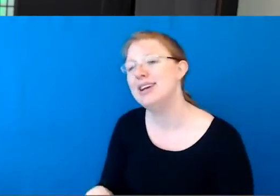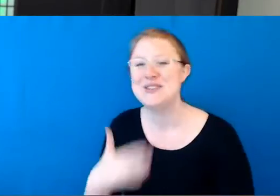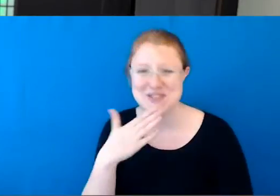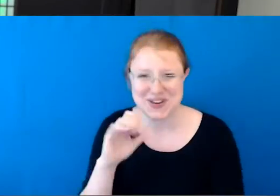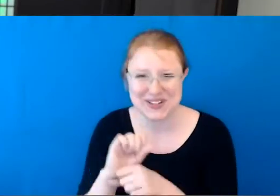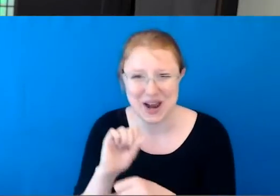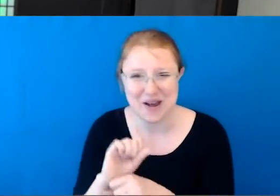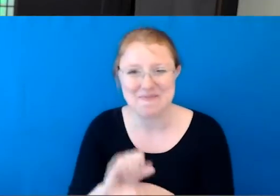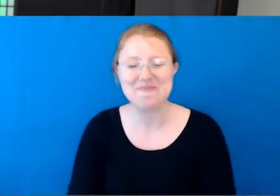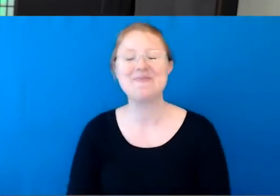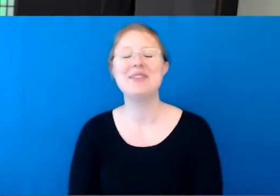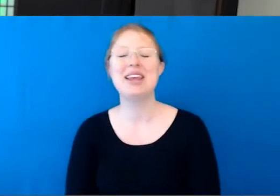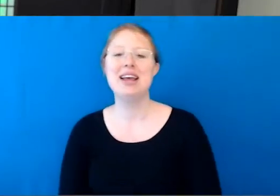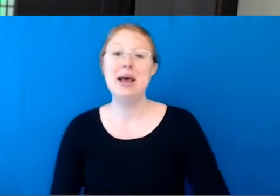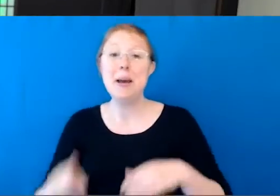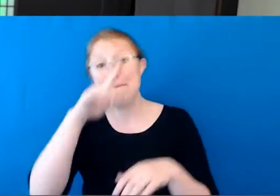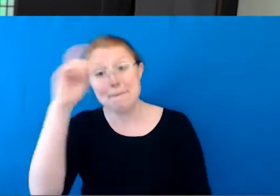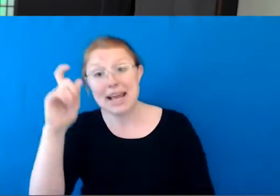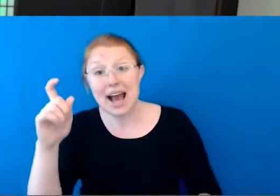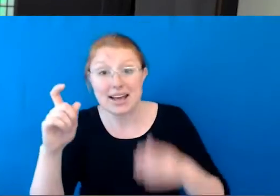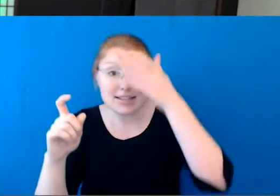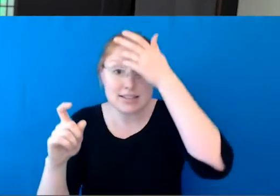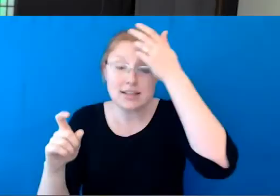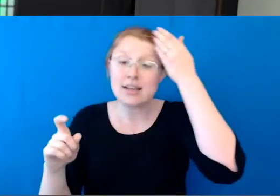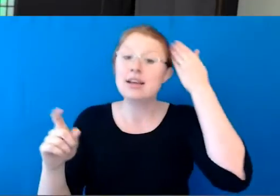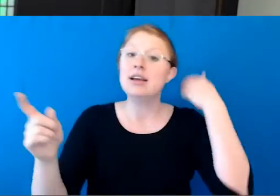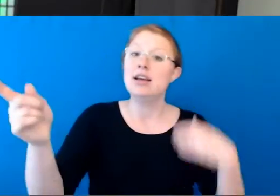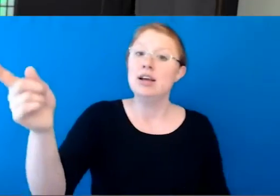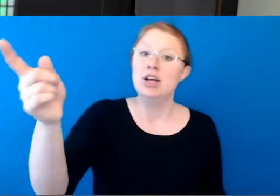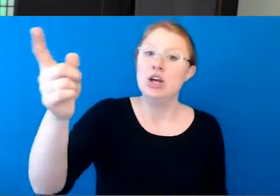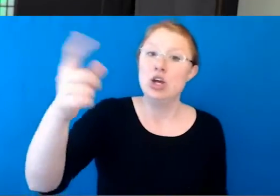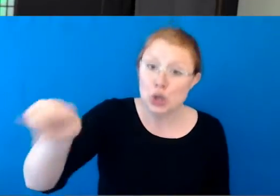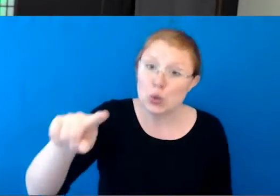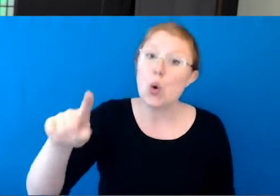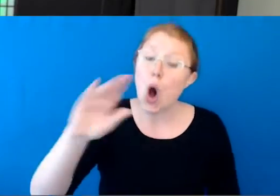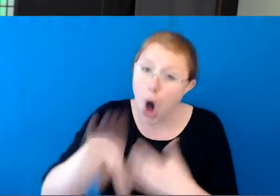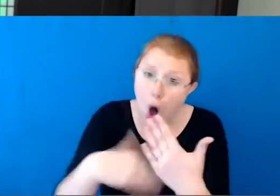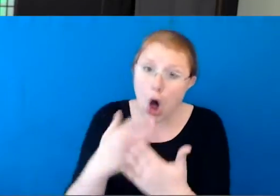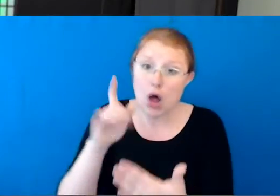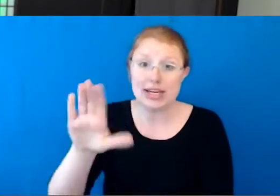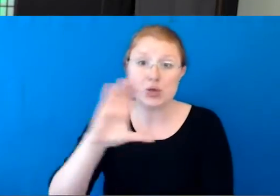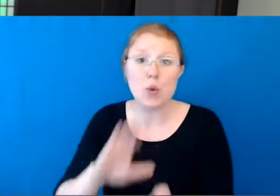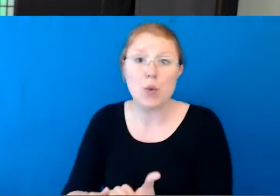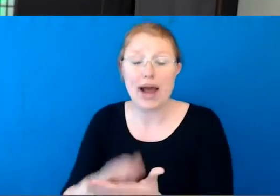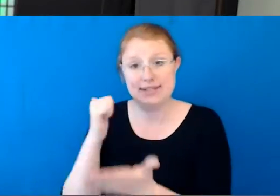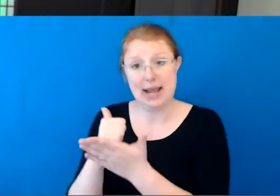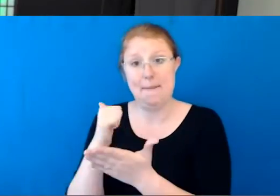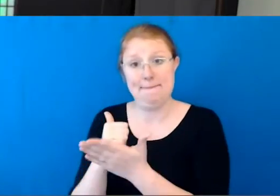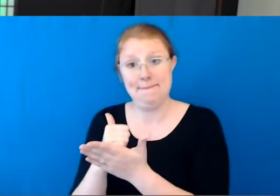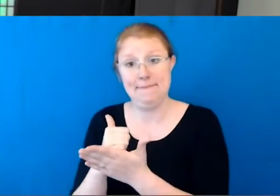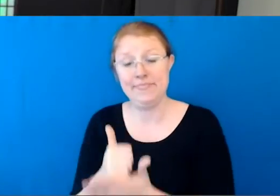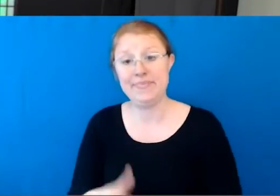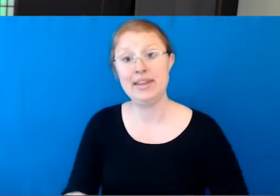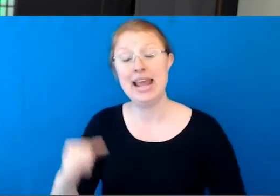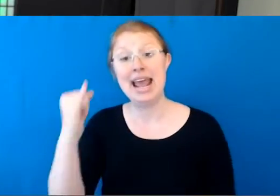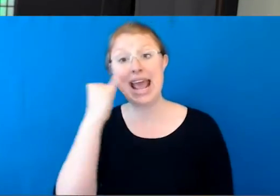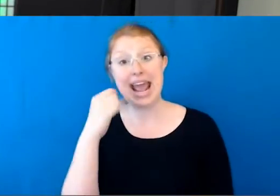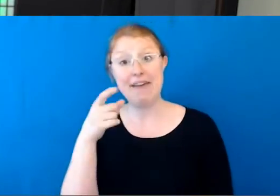I do, we do. If you're a young, if you're a child, you're still living at home with your mom,